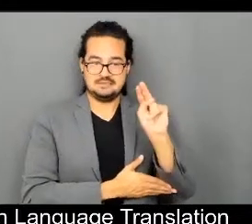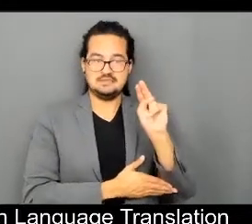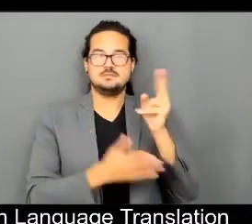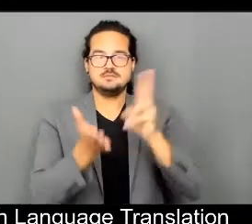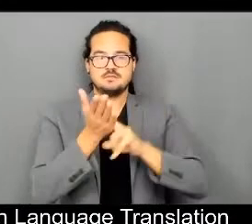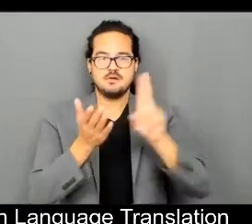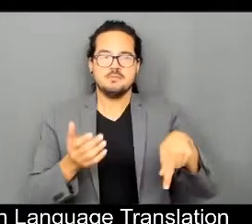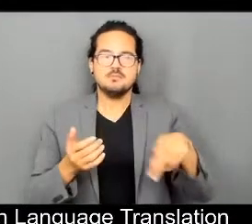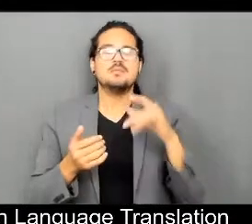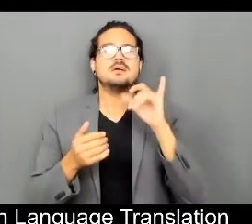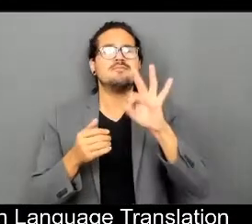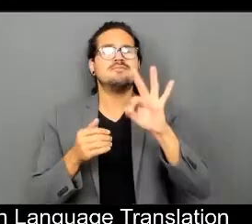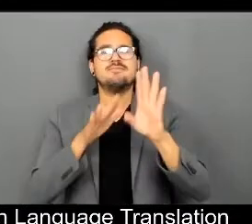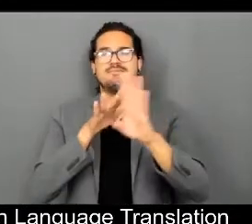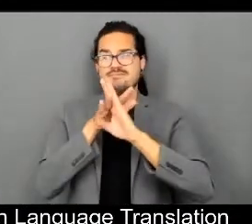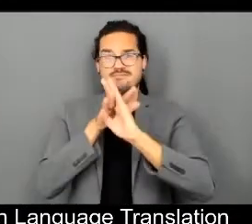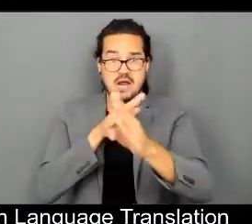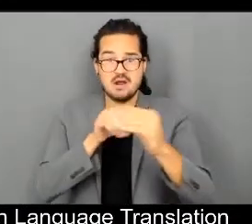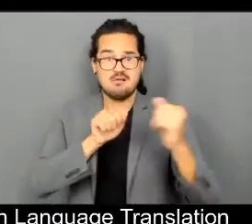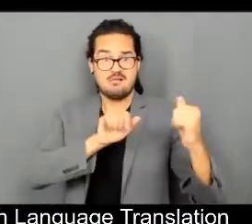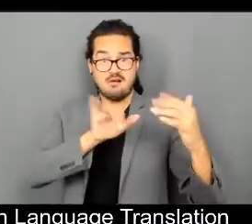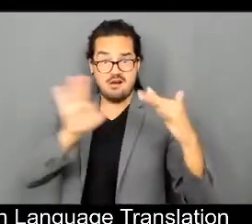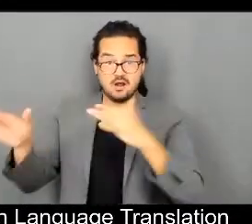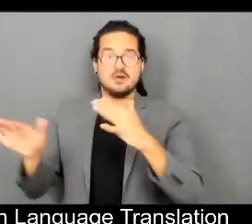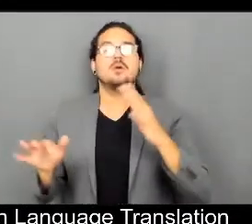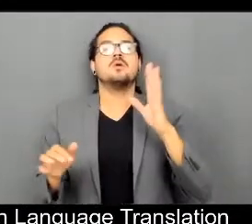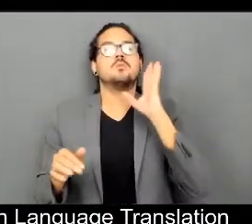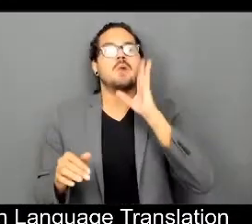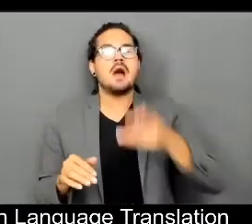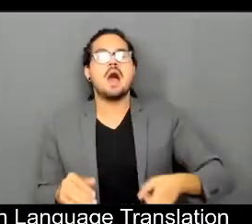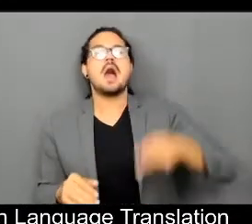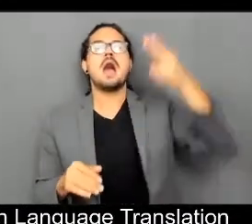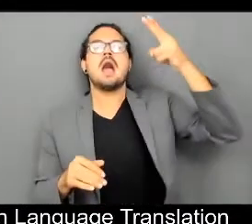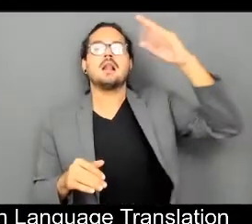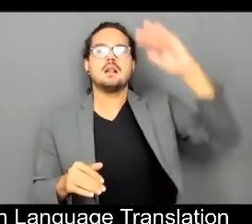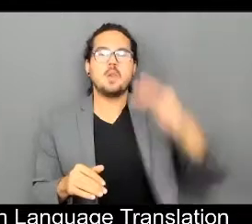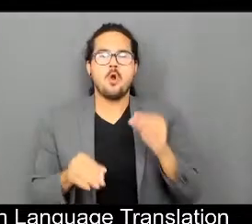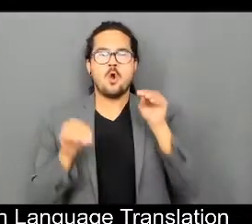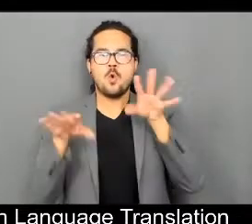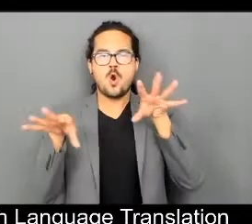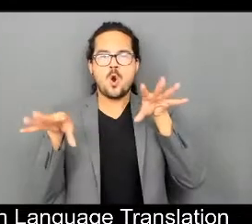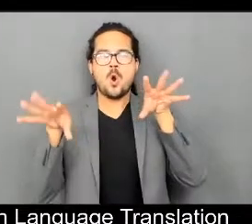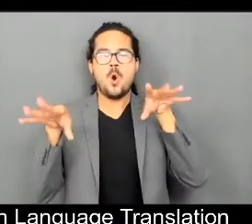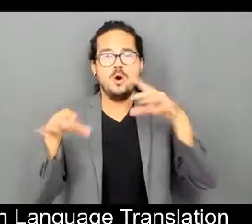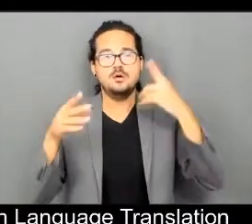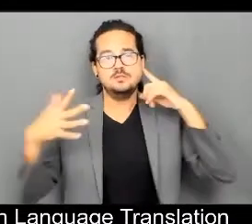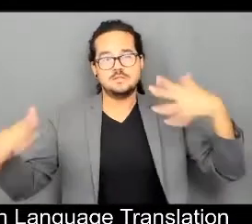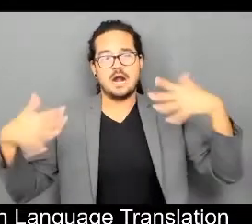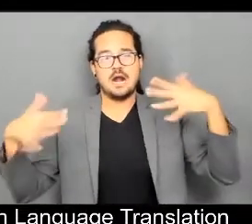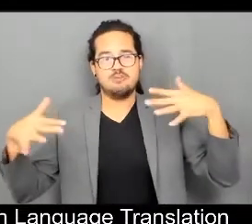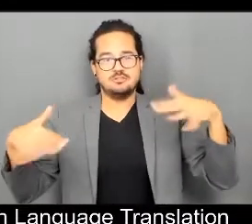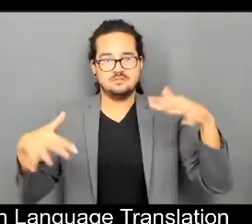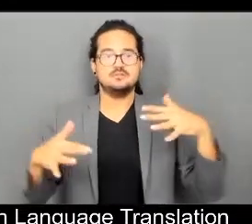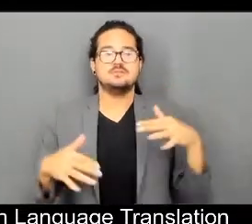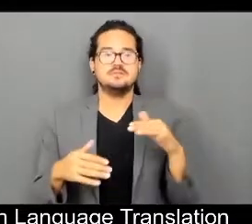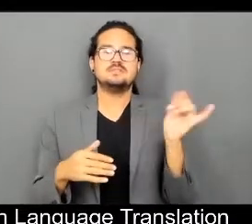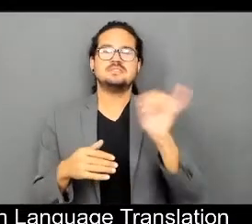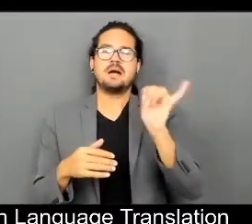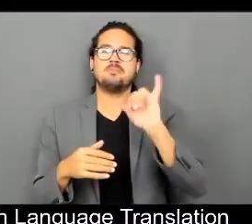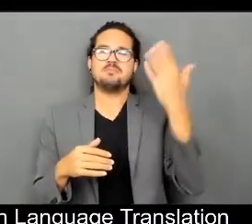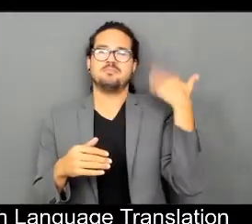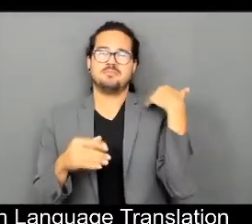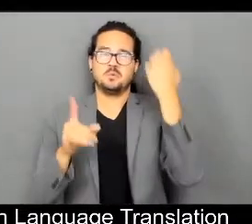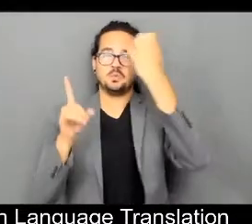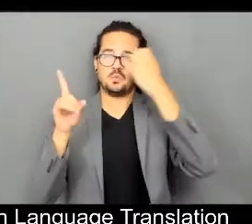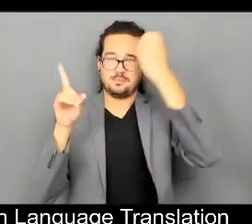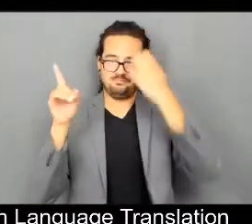in Europe. That's an indication that we're issuing an evacuation order from the ground with those law enforcement folks. So again, you're under a warning. This is still a